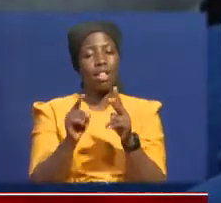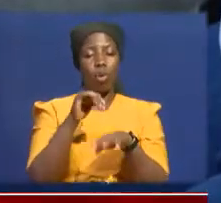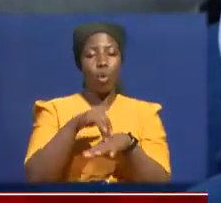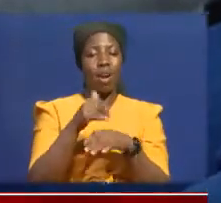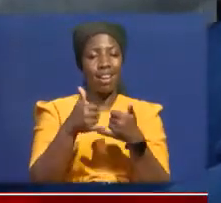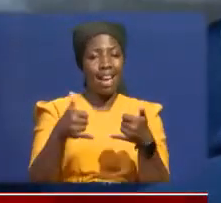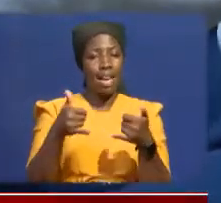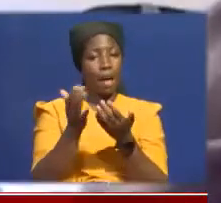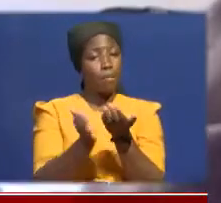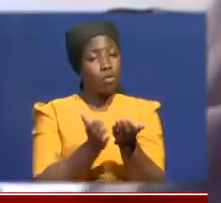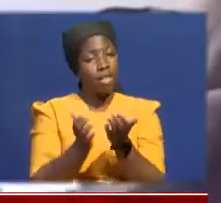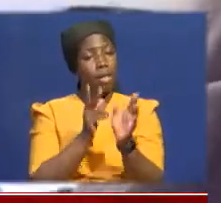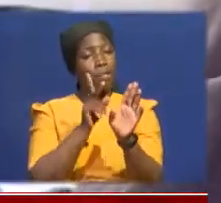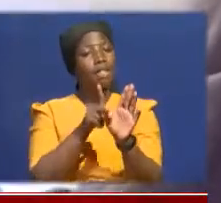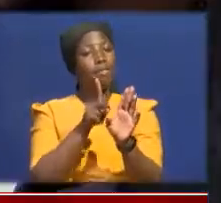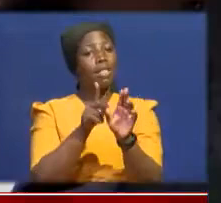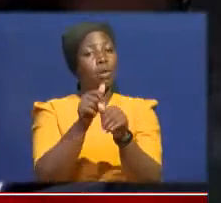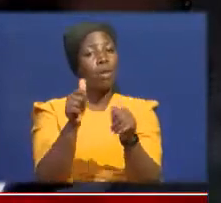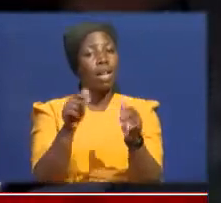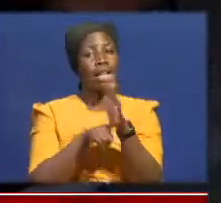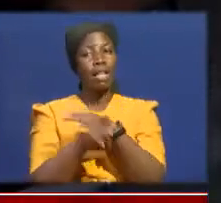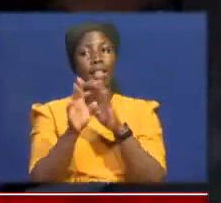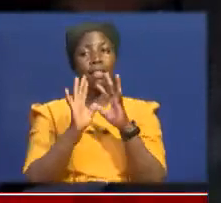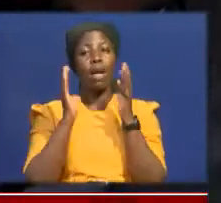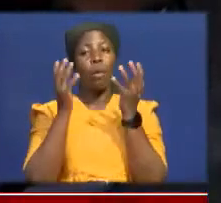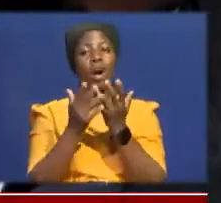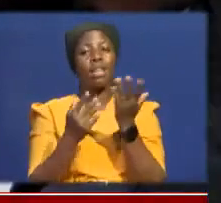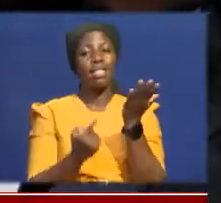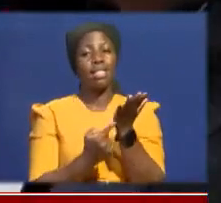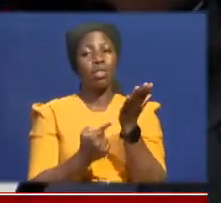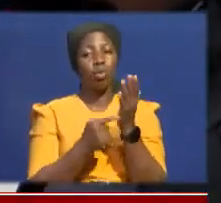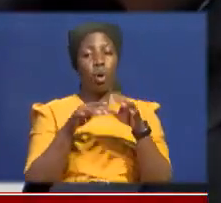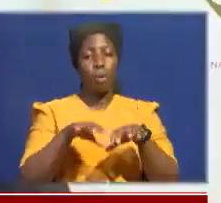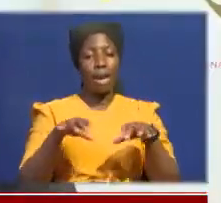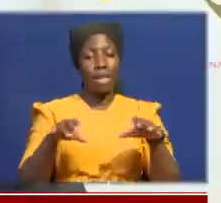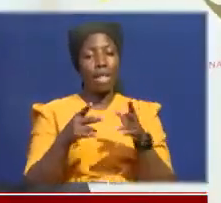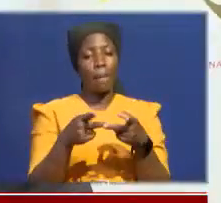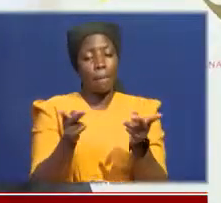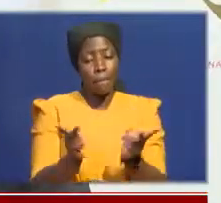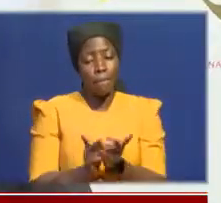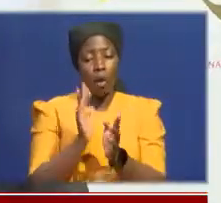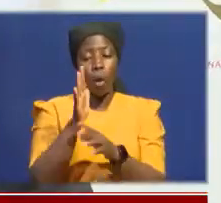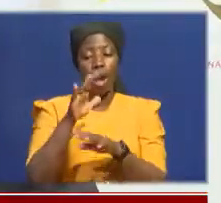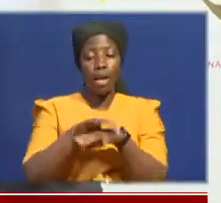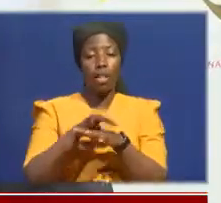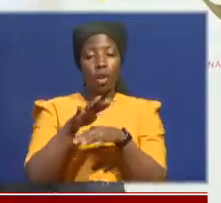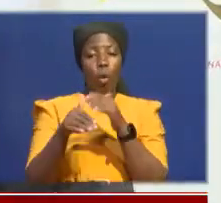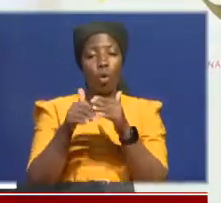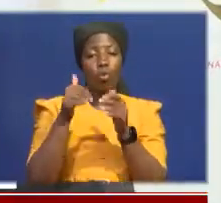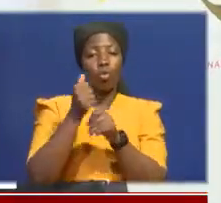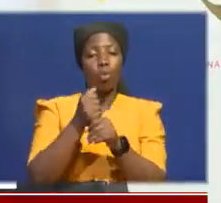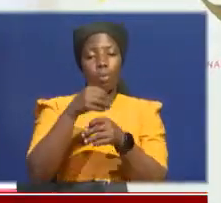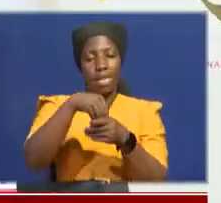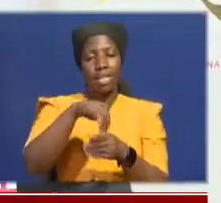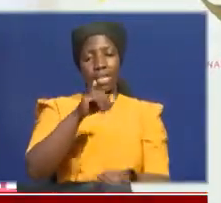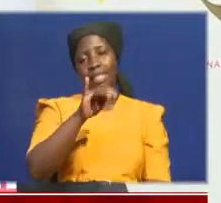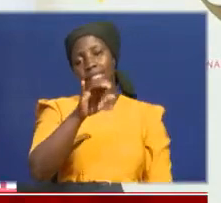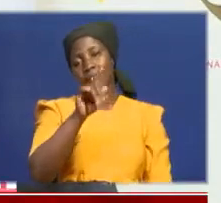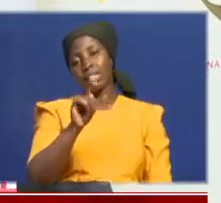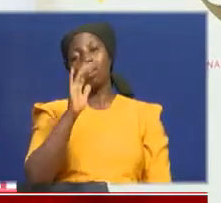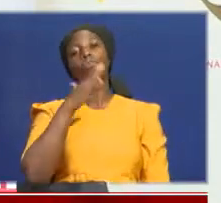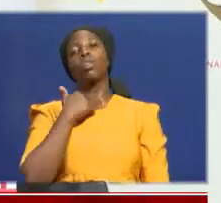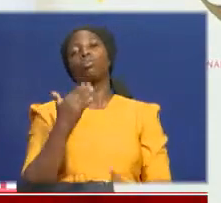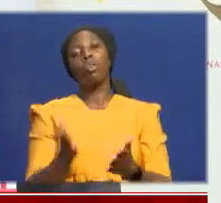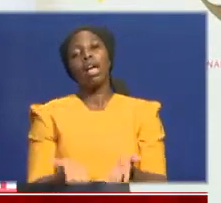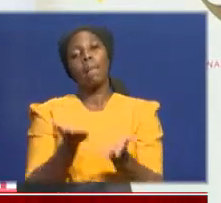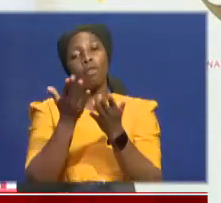in the global digital marketplace. We're going to get all these jobs in the ICT sector. We want to spur innovation in